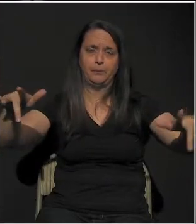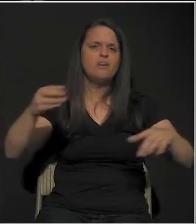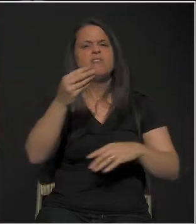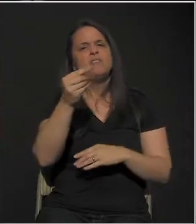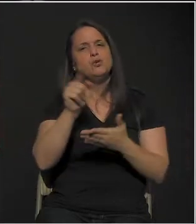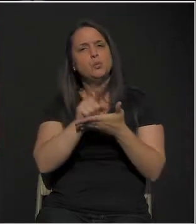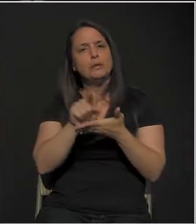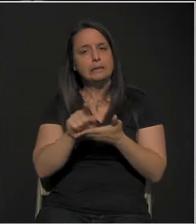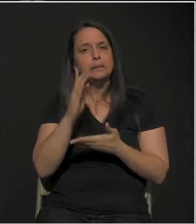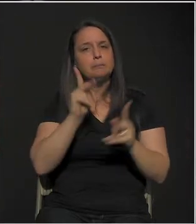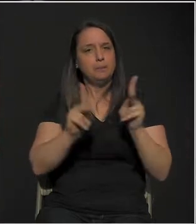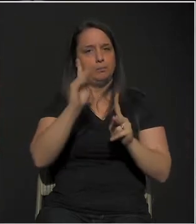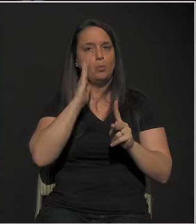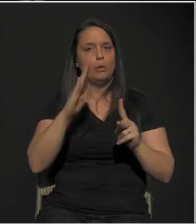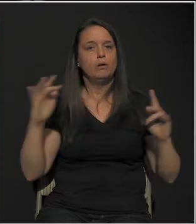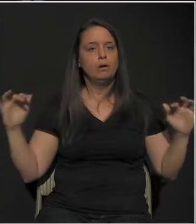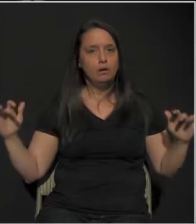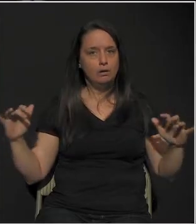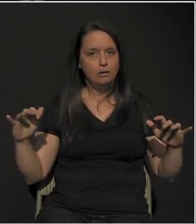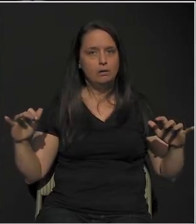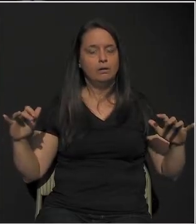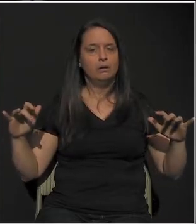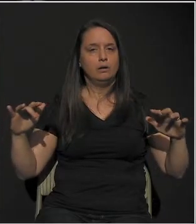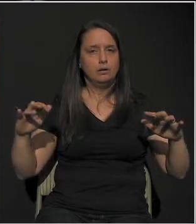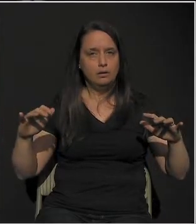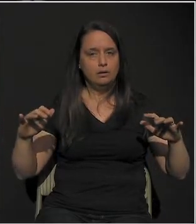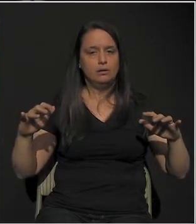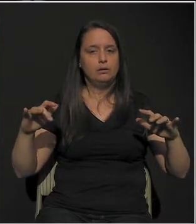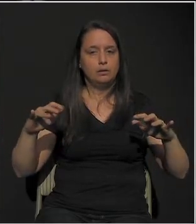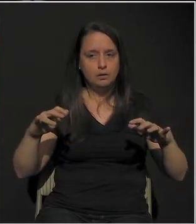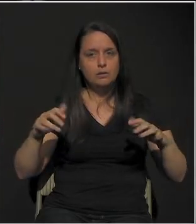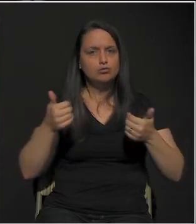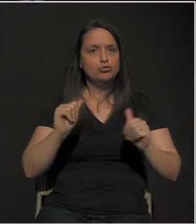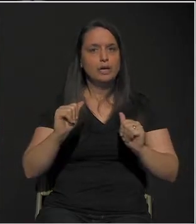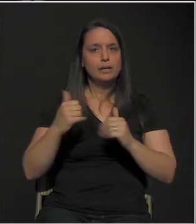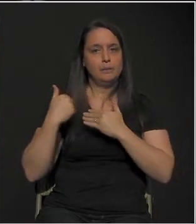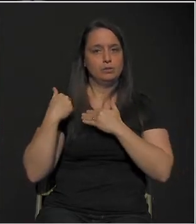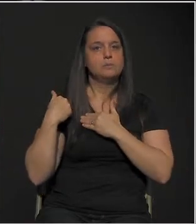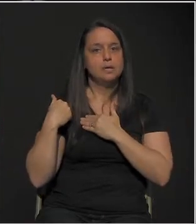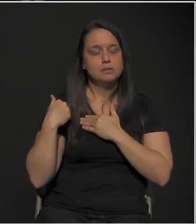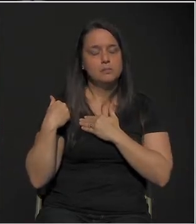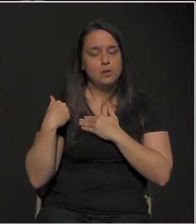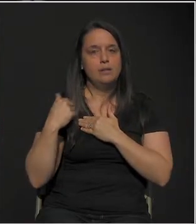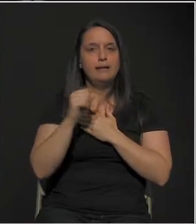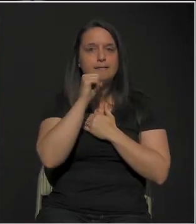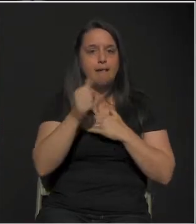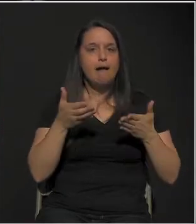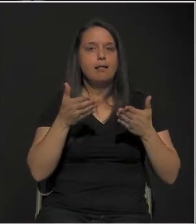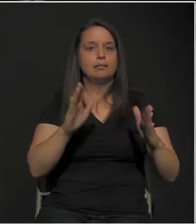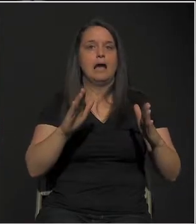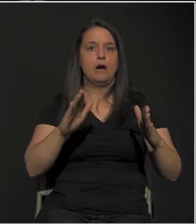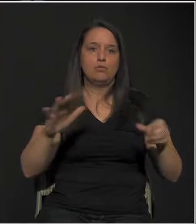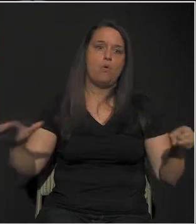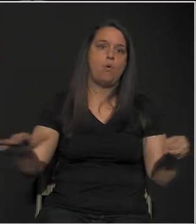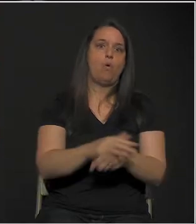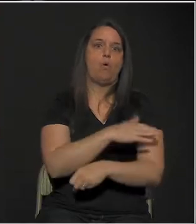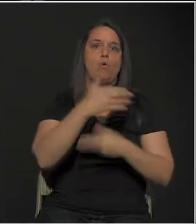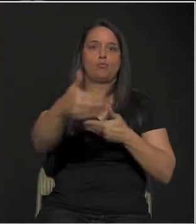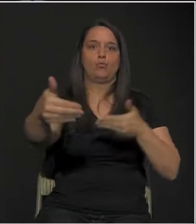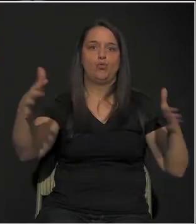start coming back. And we're going to try to be responsible and we're going to not allow the whole room to be